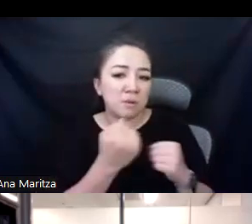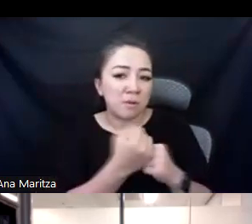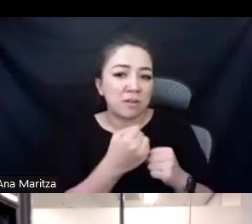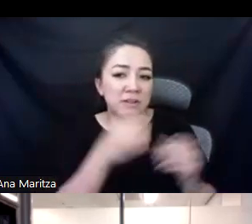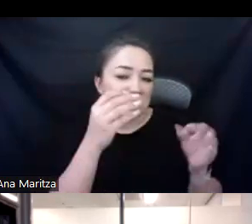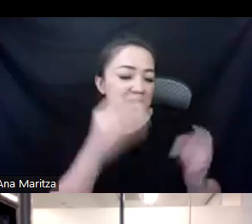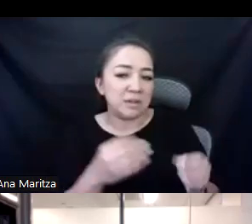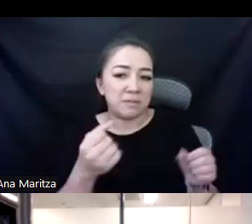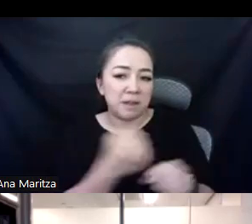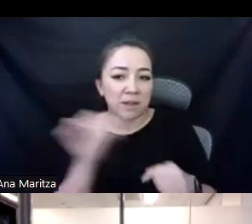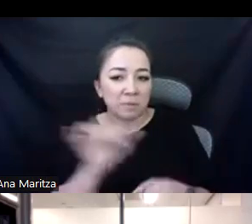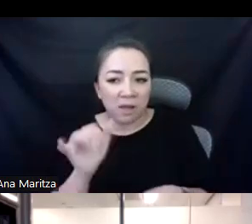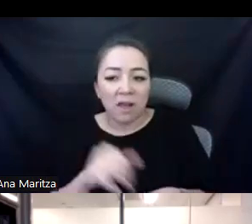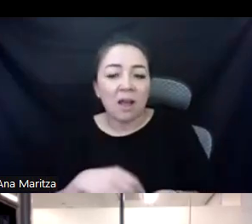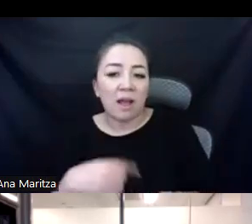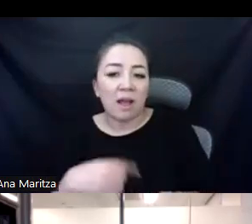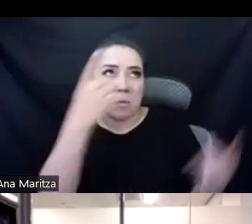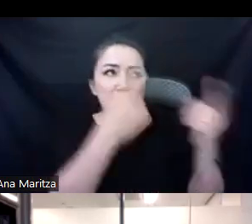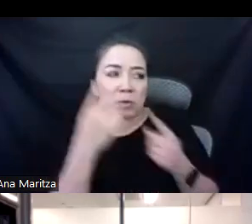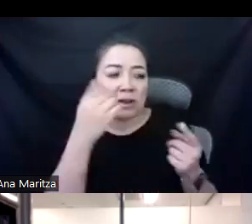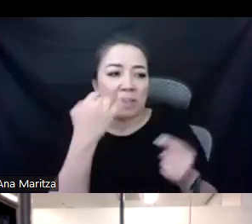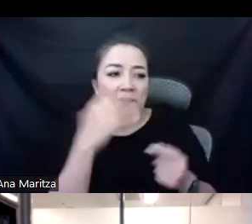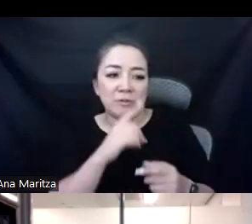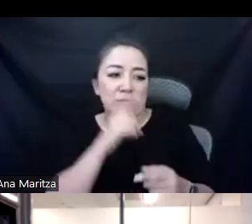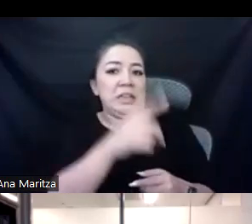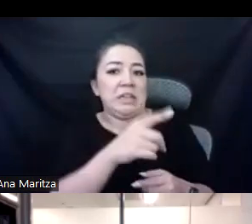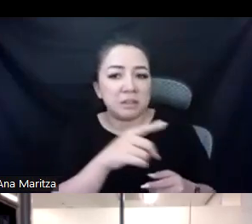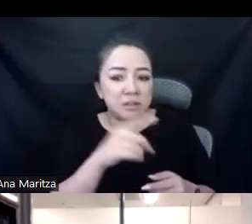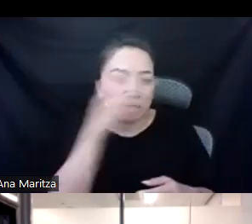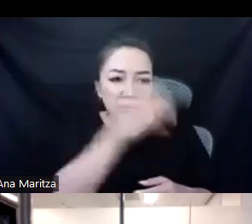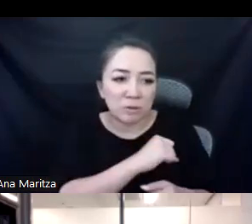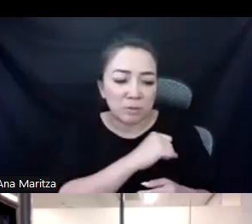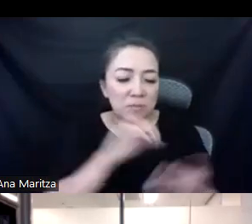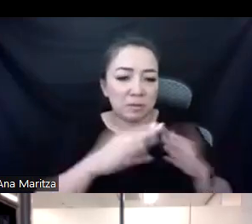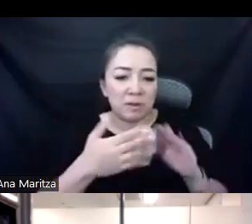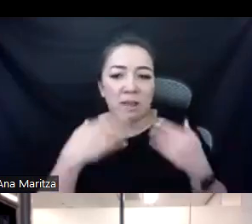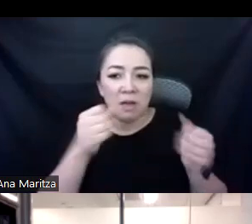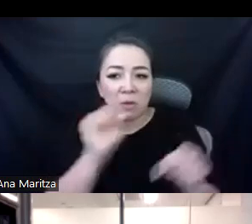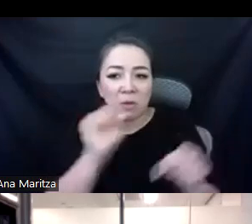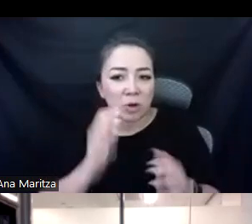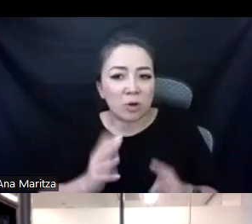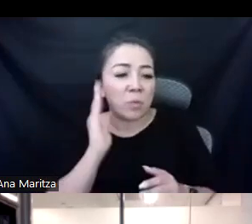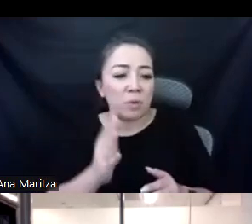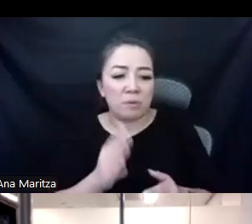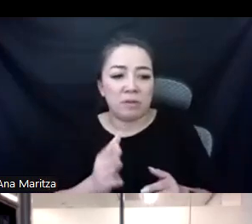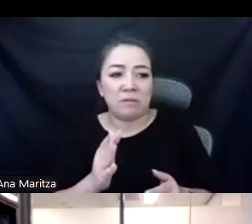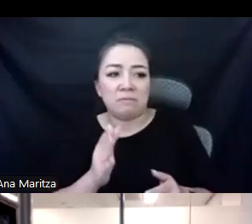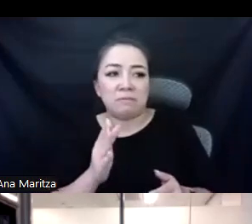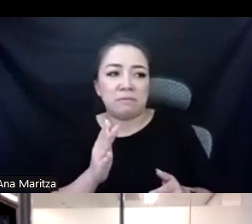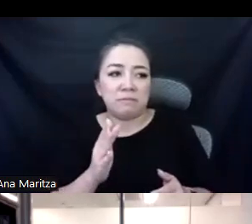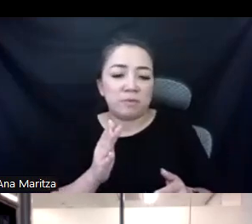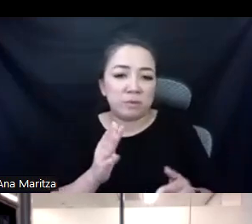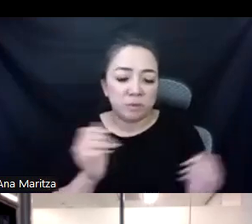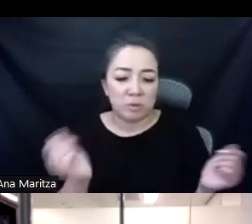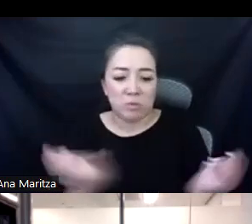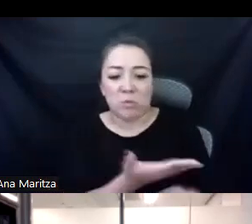I think I'm wondering if that's realistic to assume that community health workers are going to be able to do all